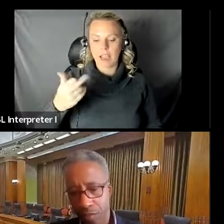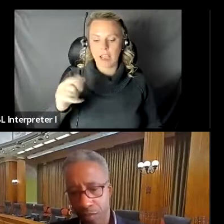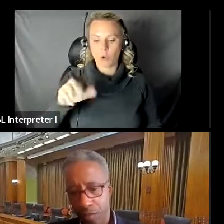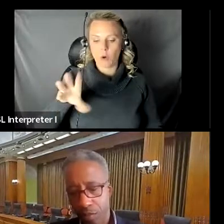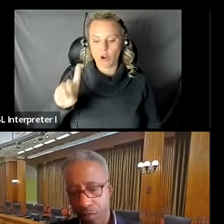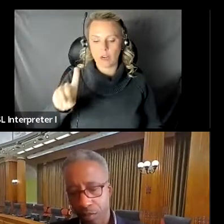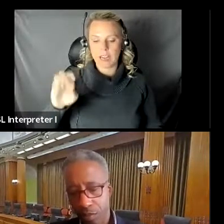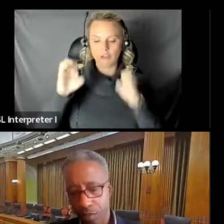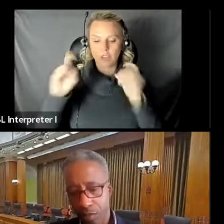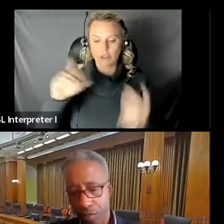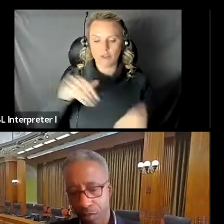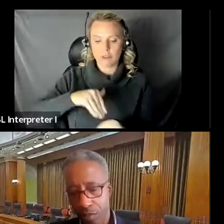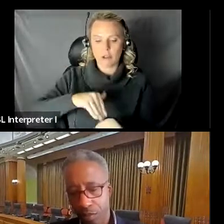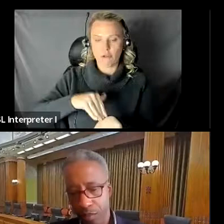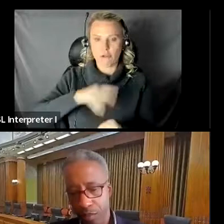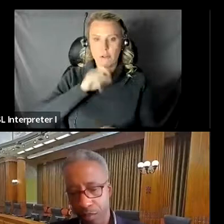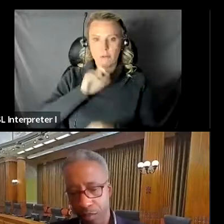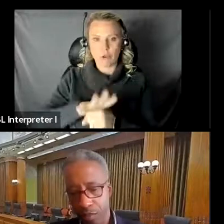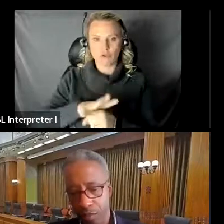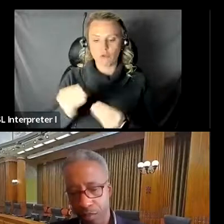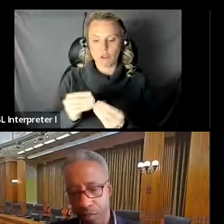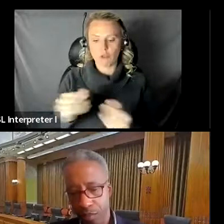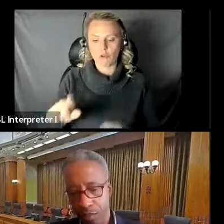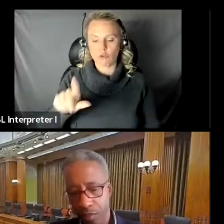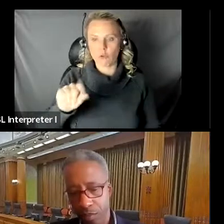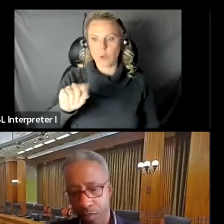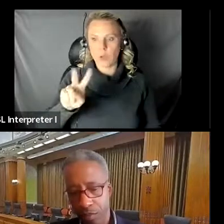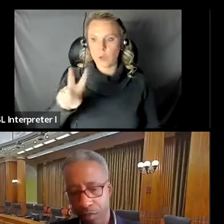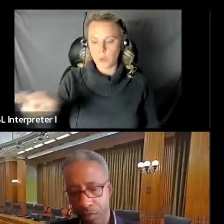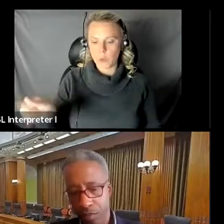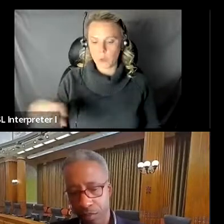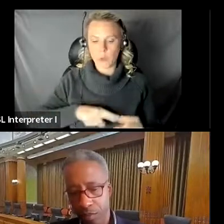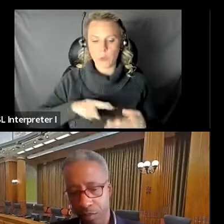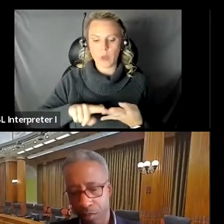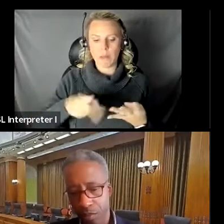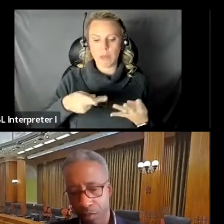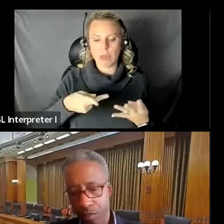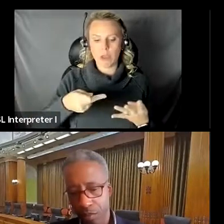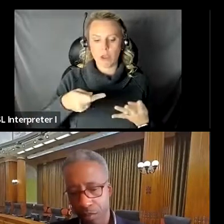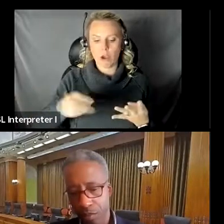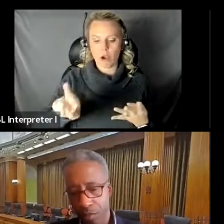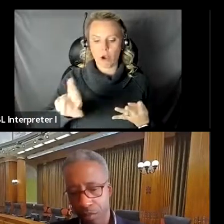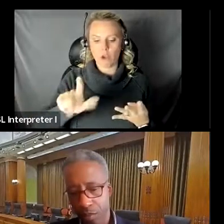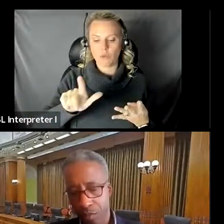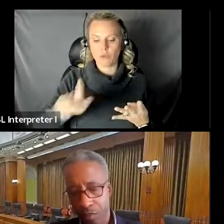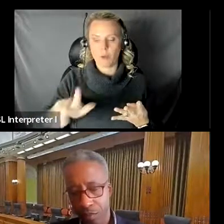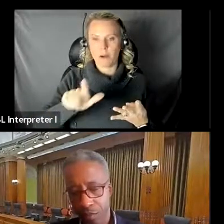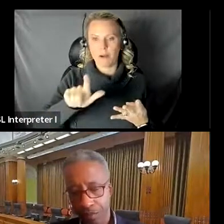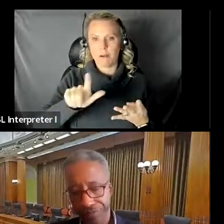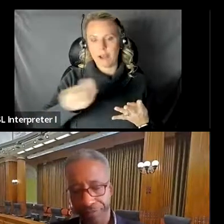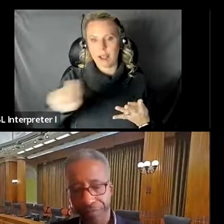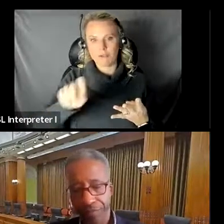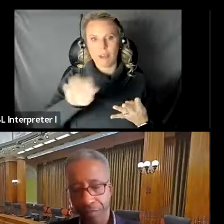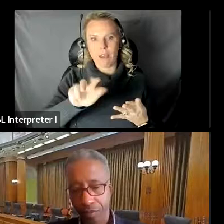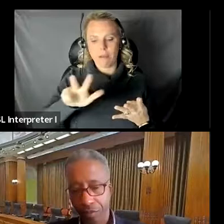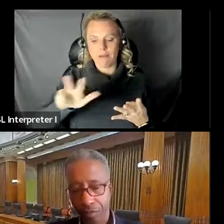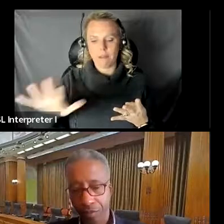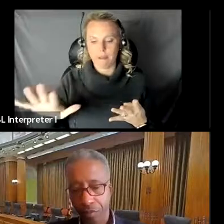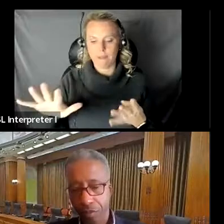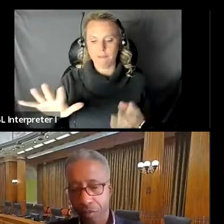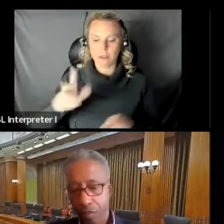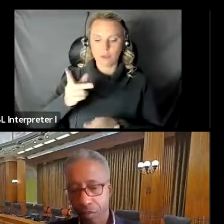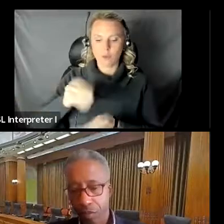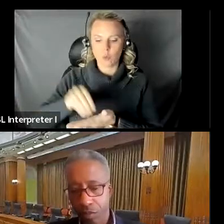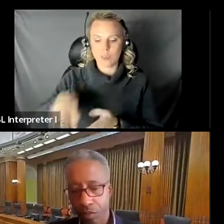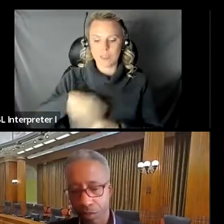educational doctor, confirmation resolution of 2022. PR 24-935, students in the care of DC